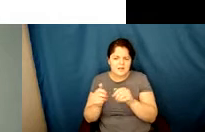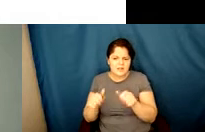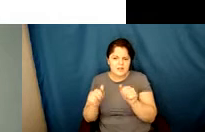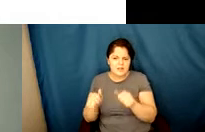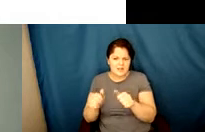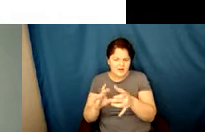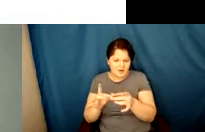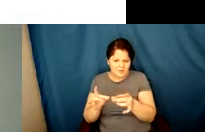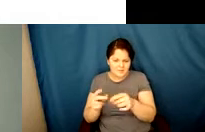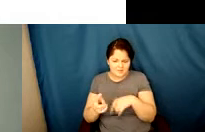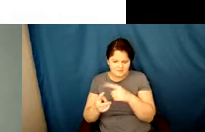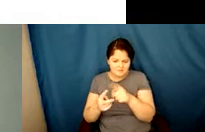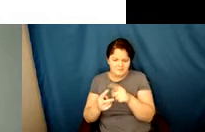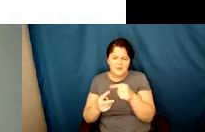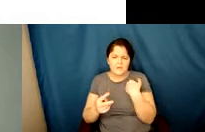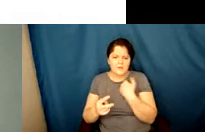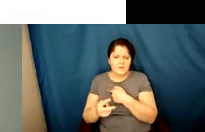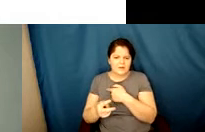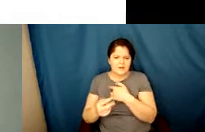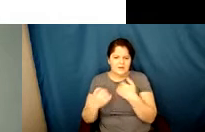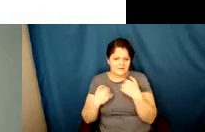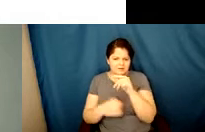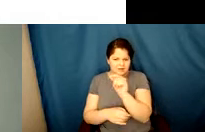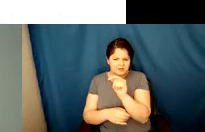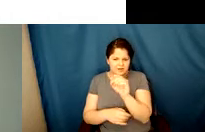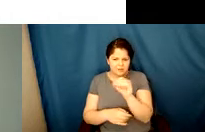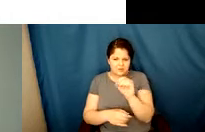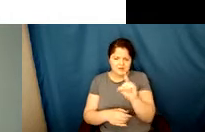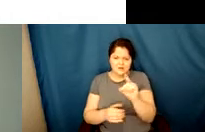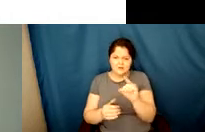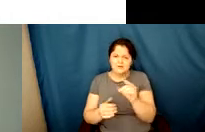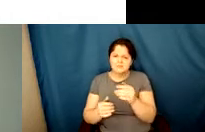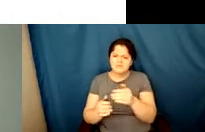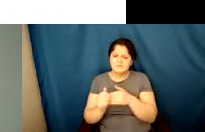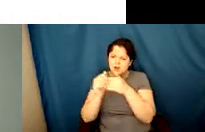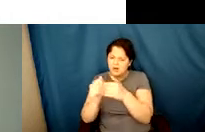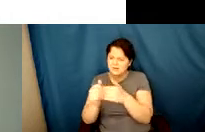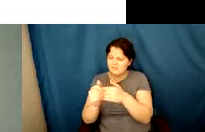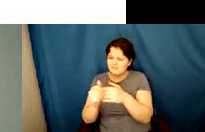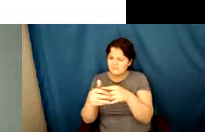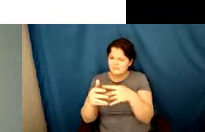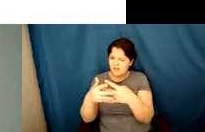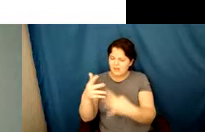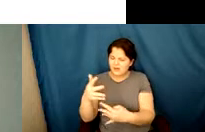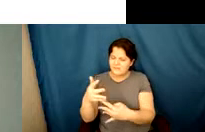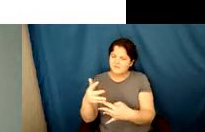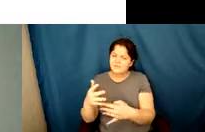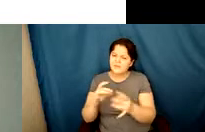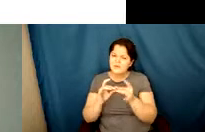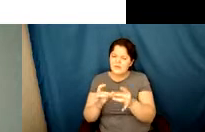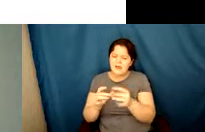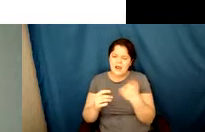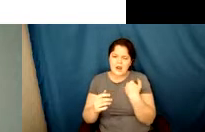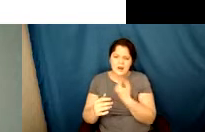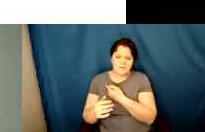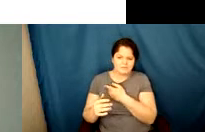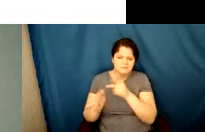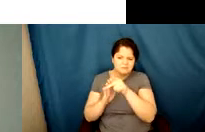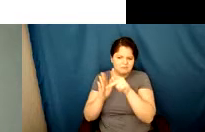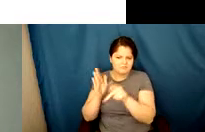comment, we do have TOD guidelines that Breen kind of briefly mentioned, and one of our kind of overarching principles of our